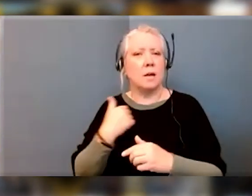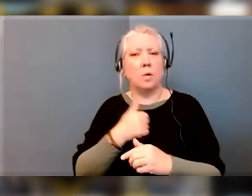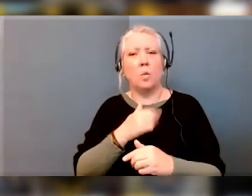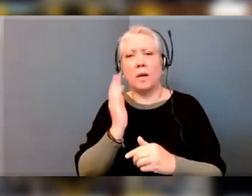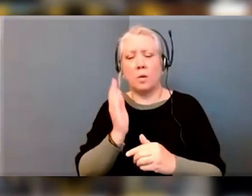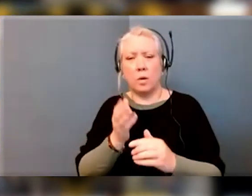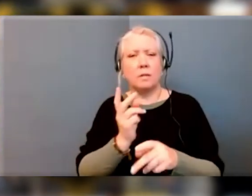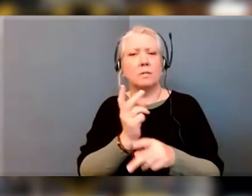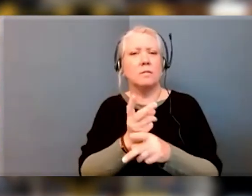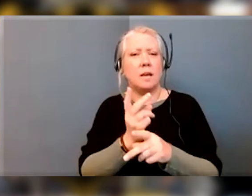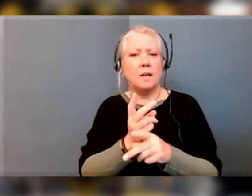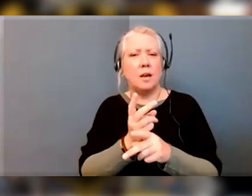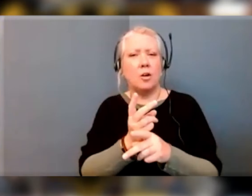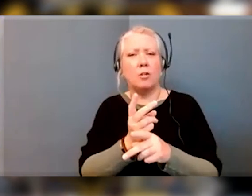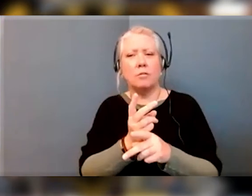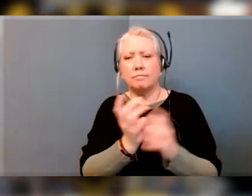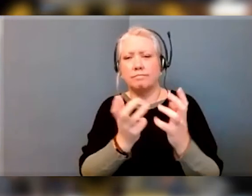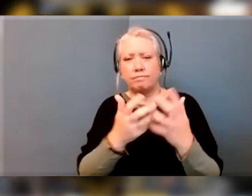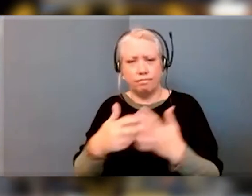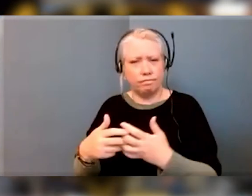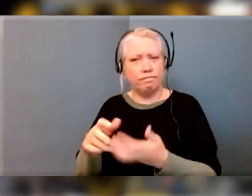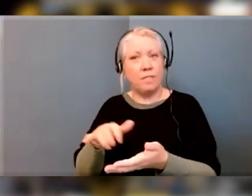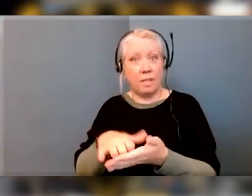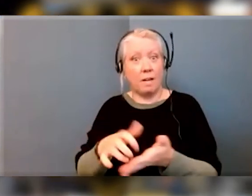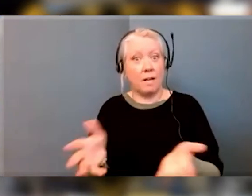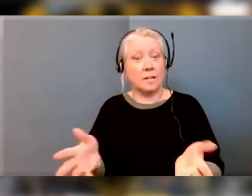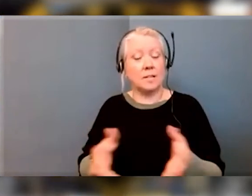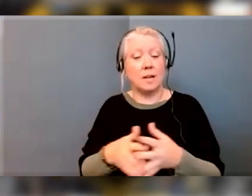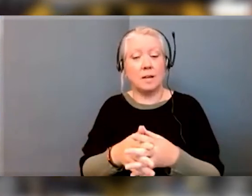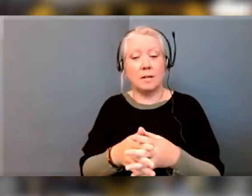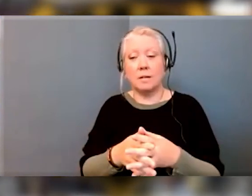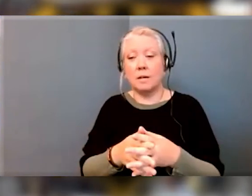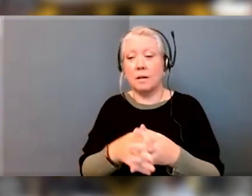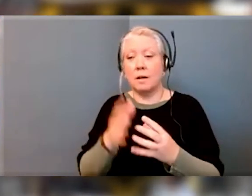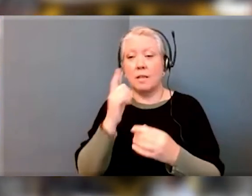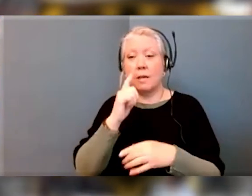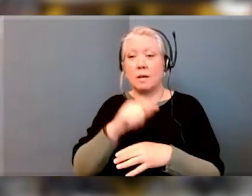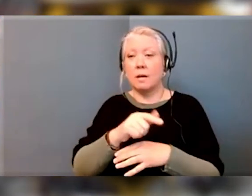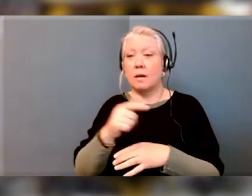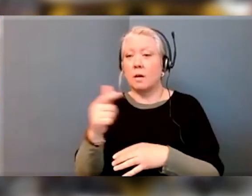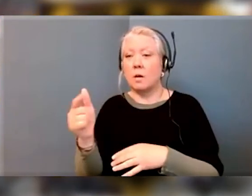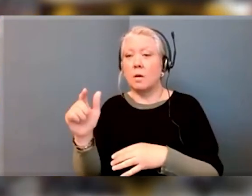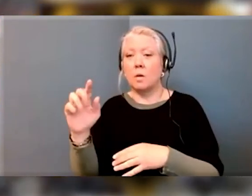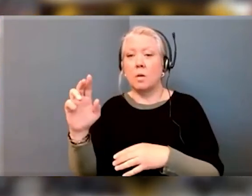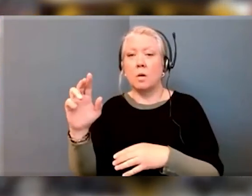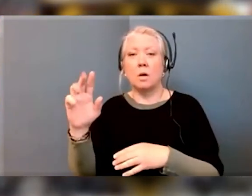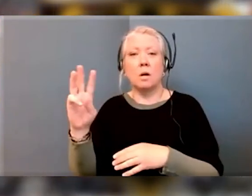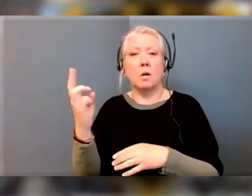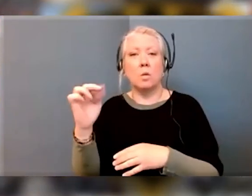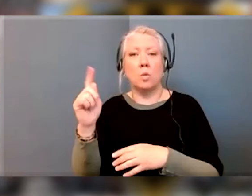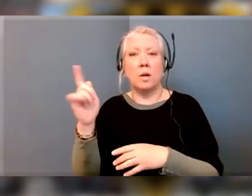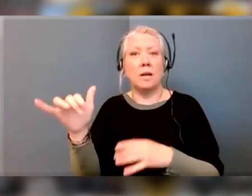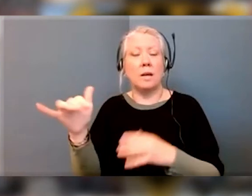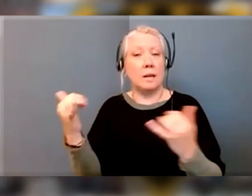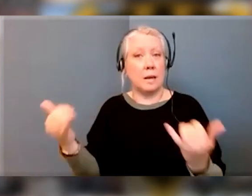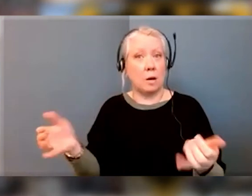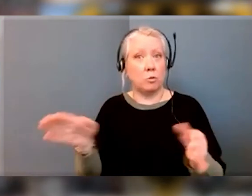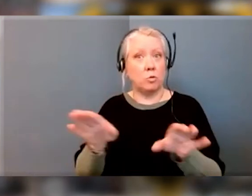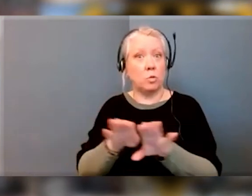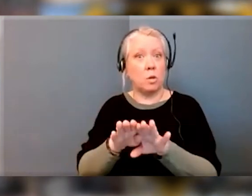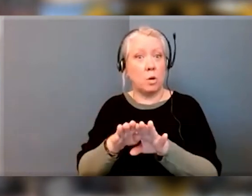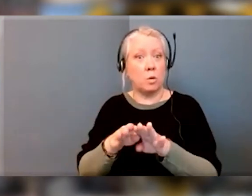getting that for you. I think it's going over to Whitney now to close this out.